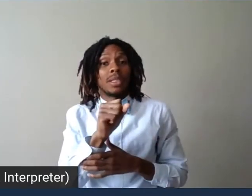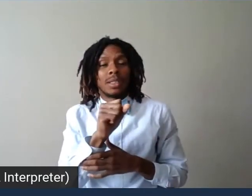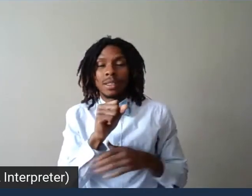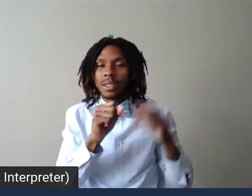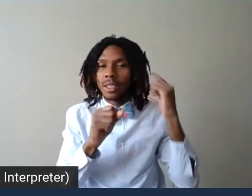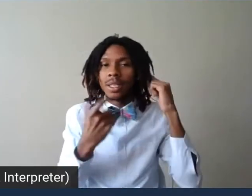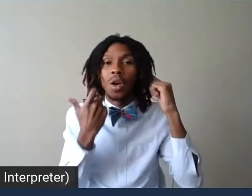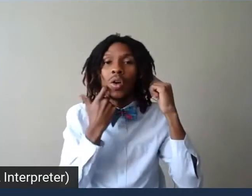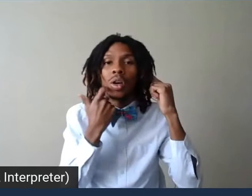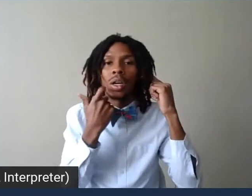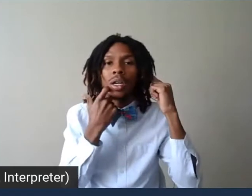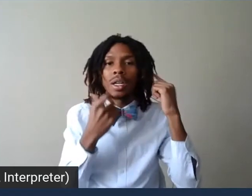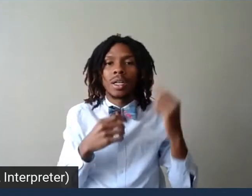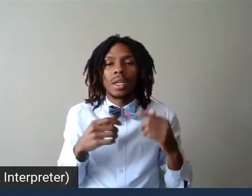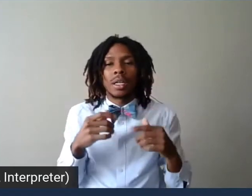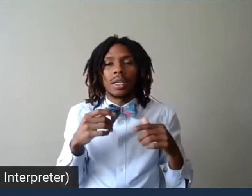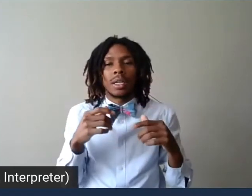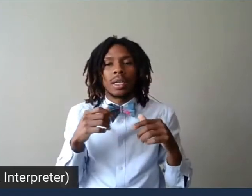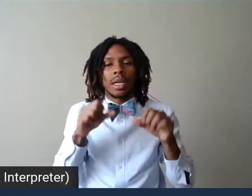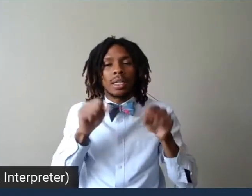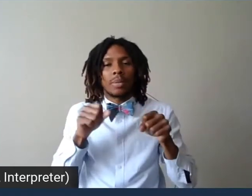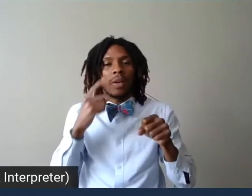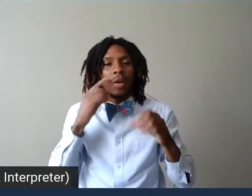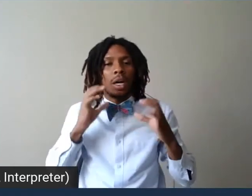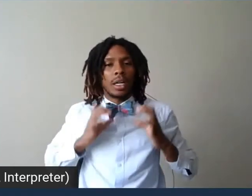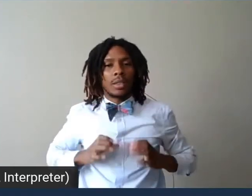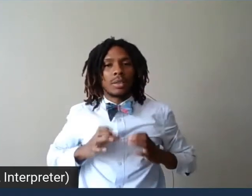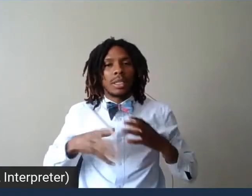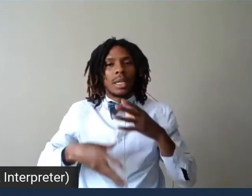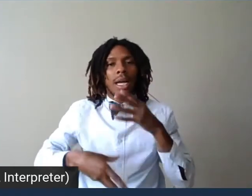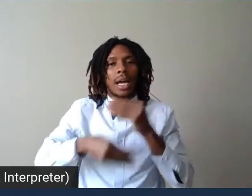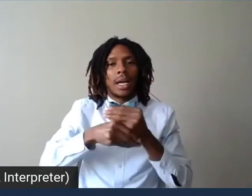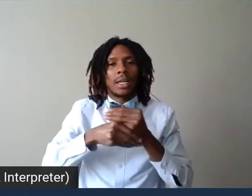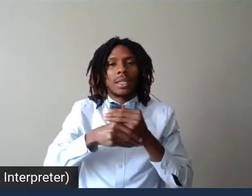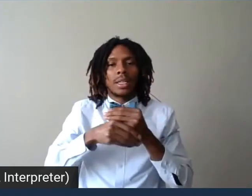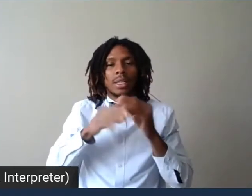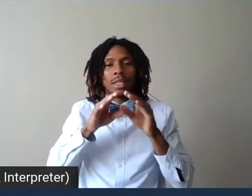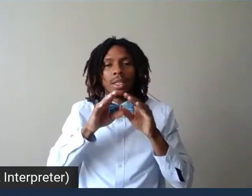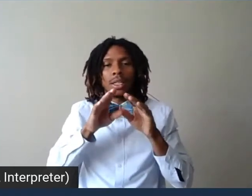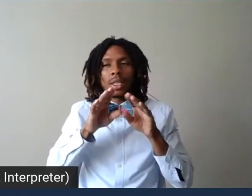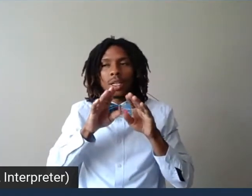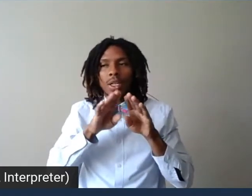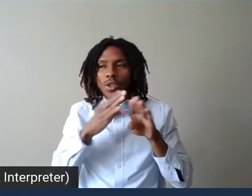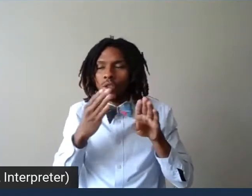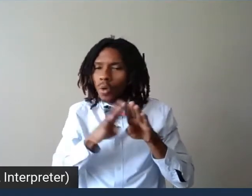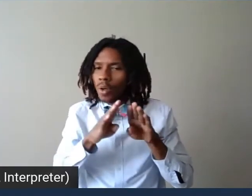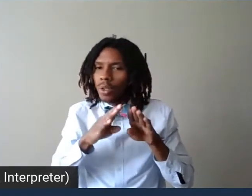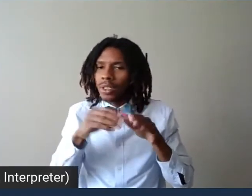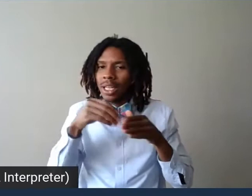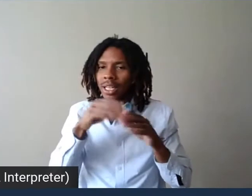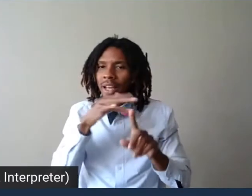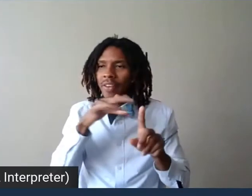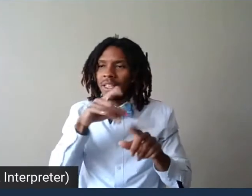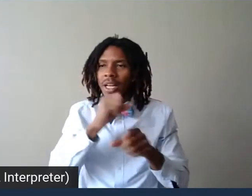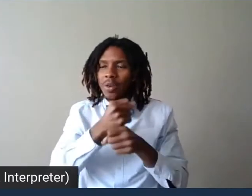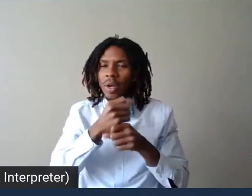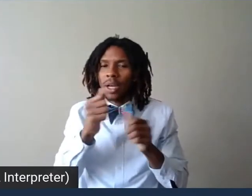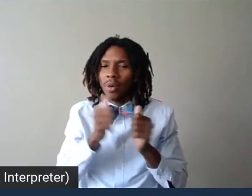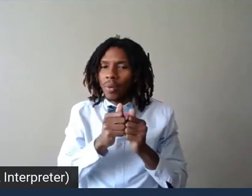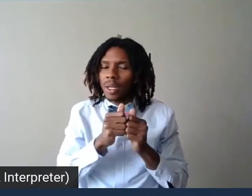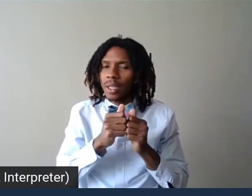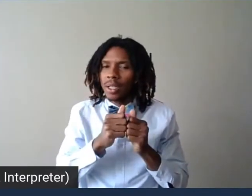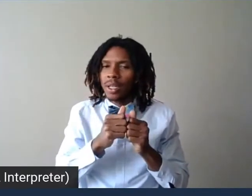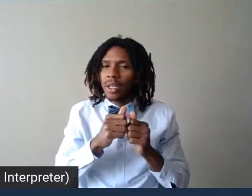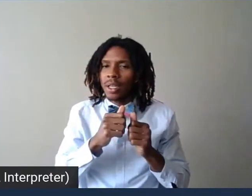recently is the ability for customers to add doors in indoor environments that they create with the WorldForge